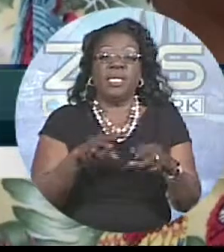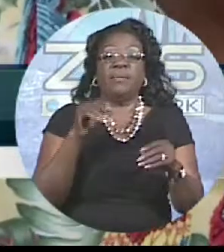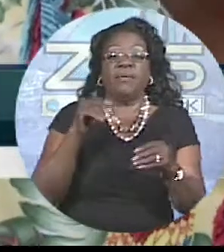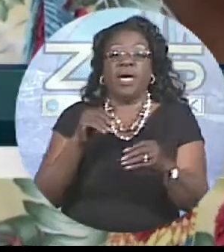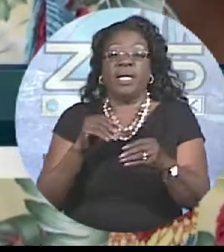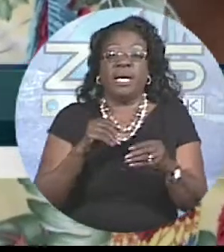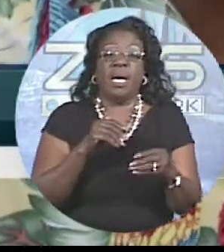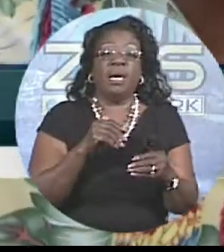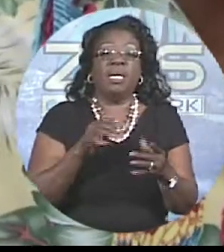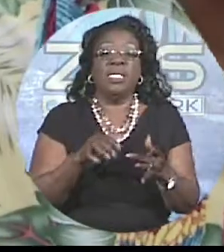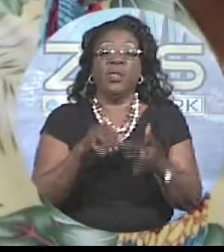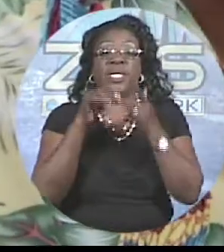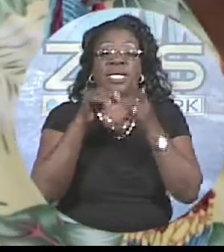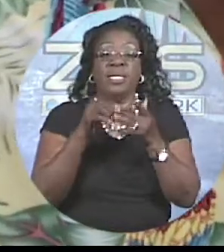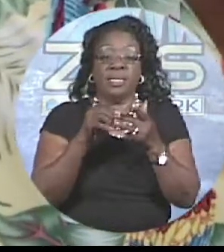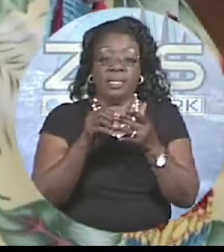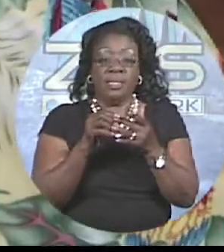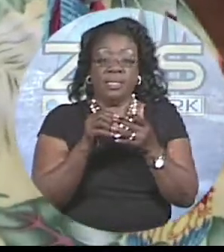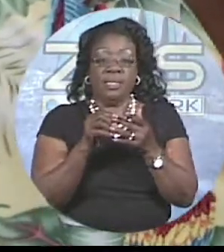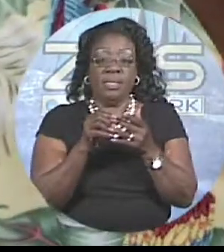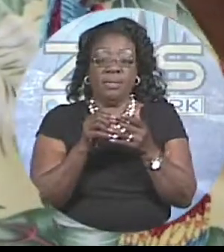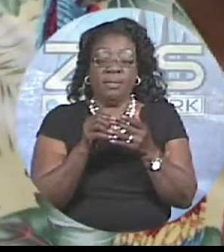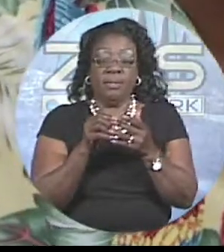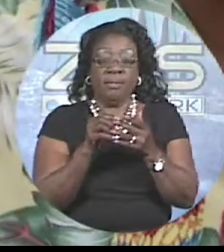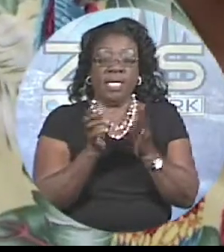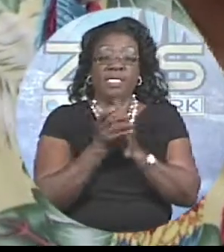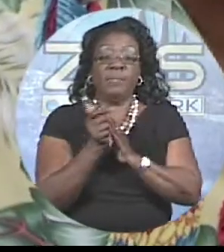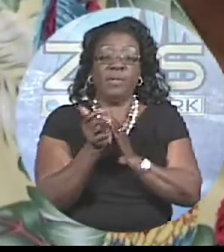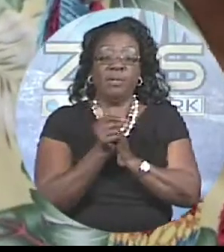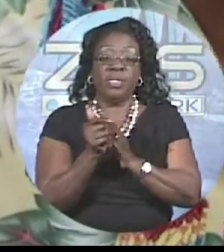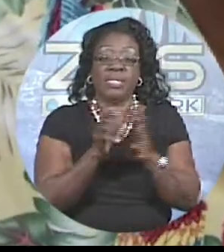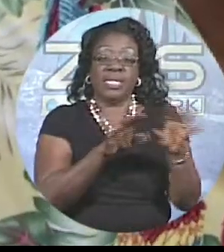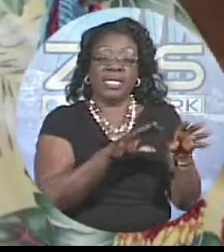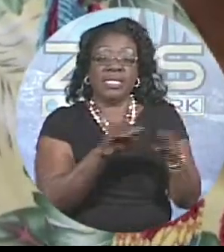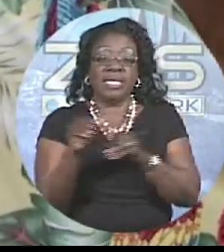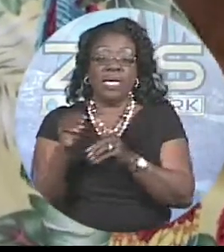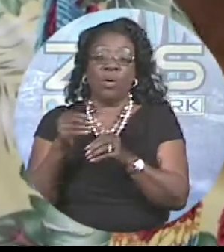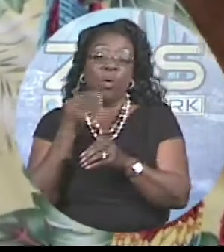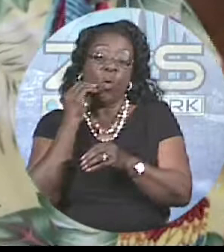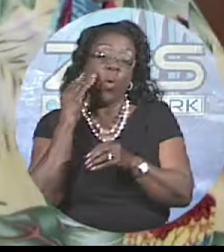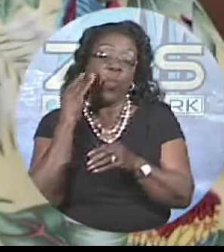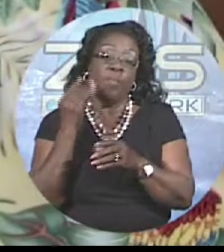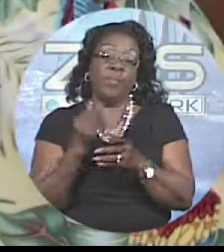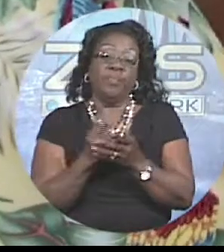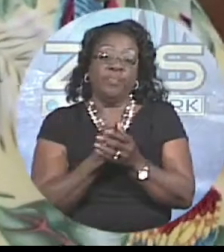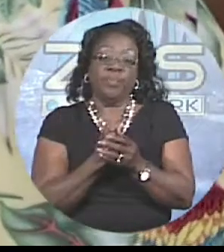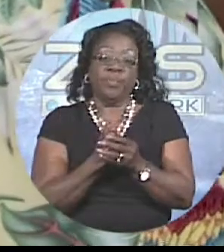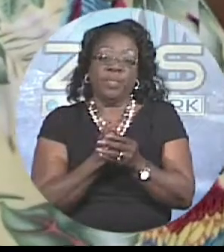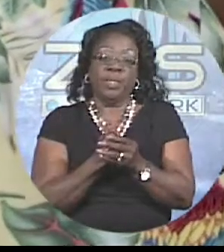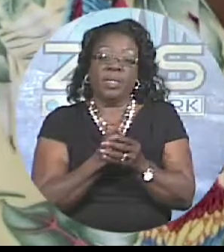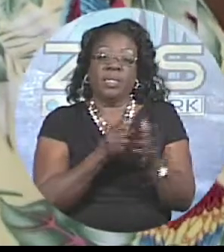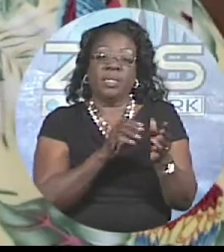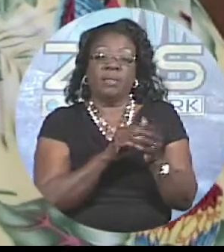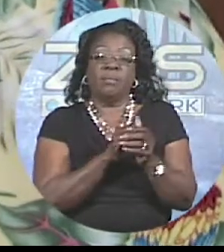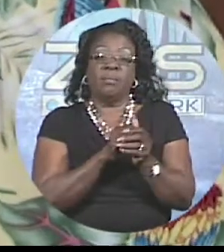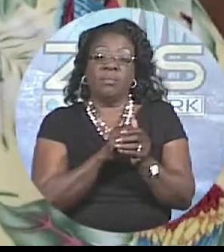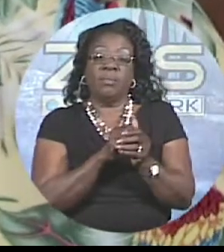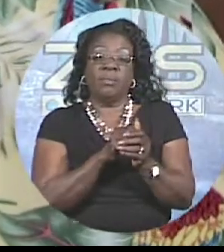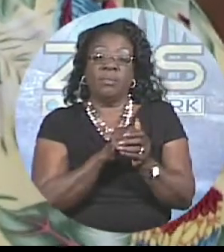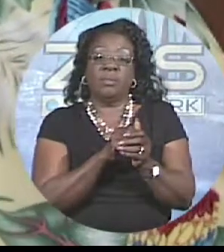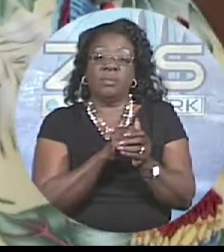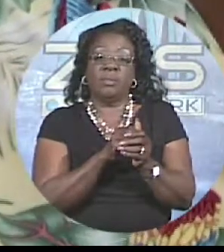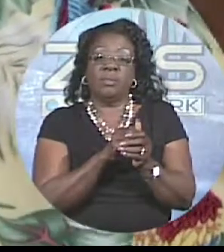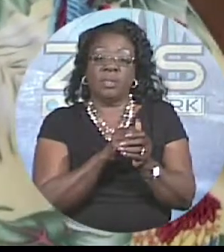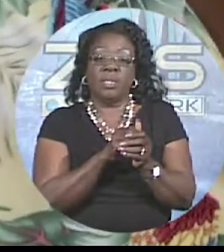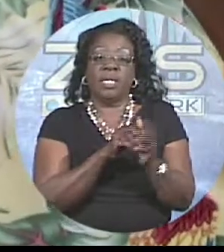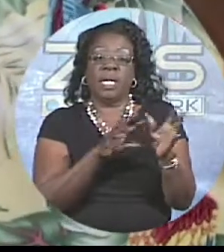destination. And that's something that they can take home, because, you know, you can take home souvenirs, you can take home t-shirt, but you can't take home